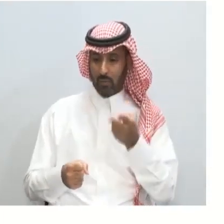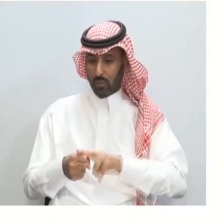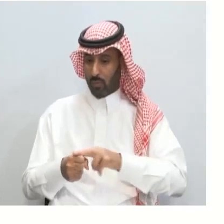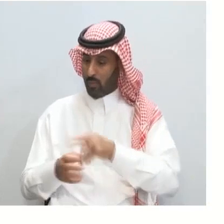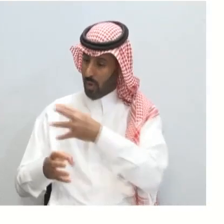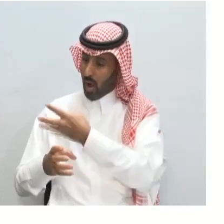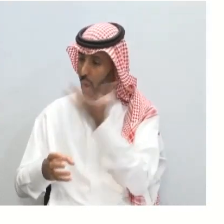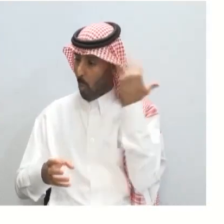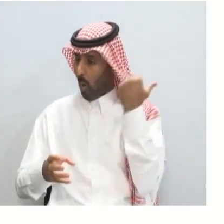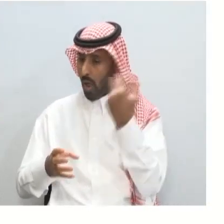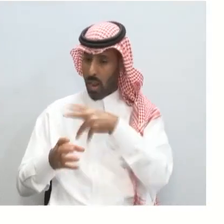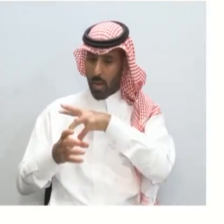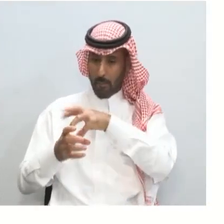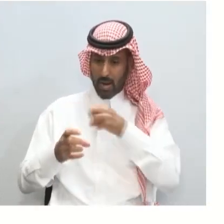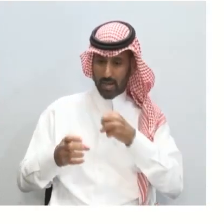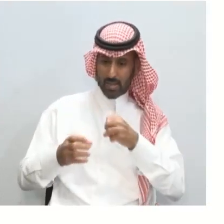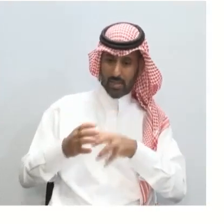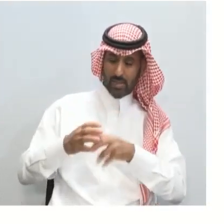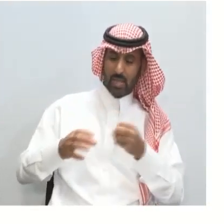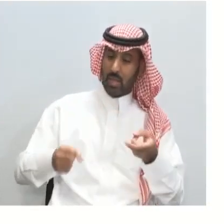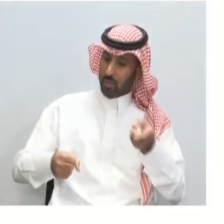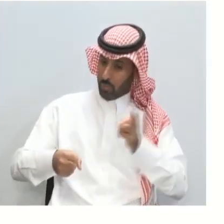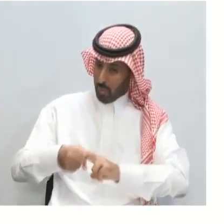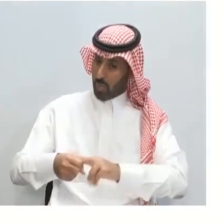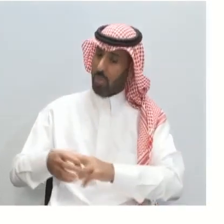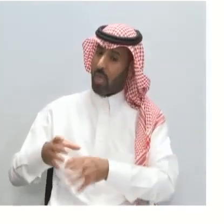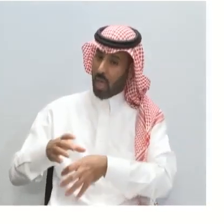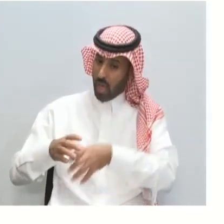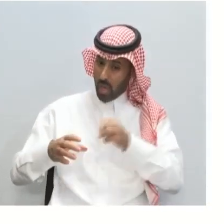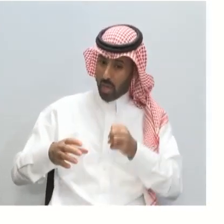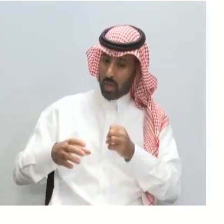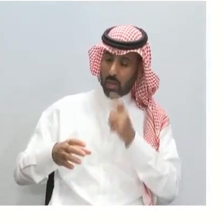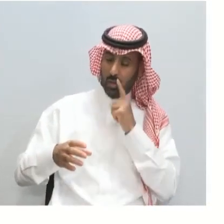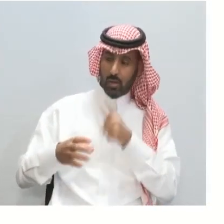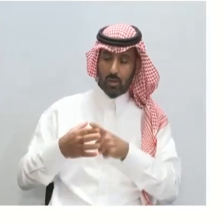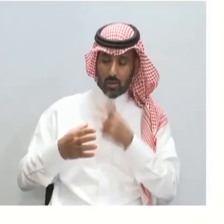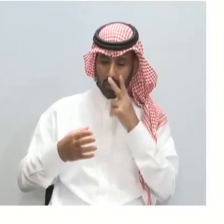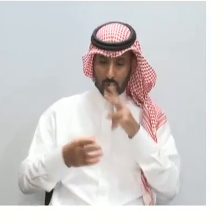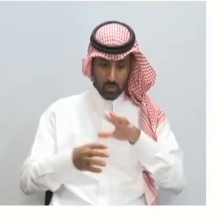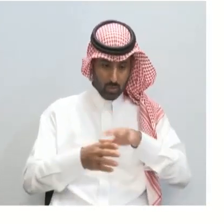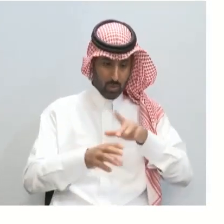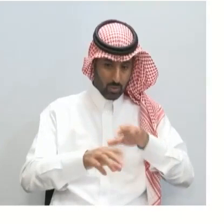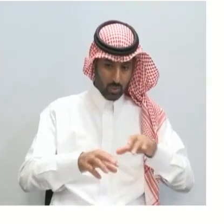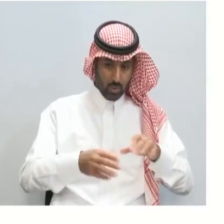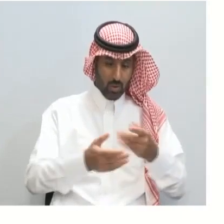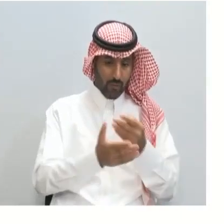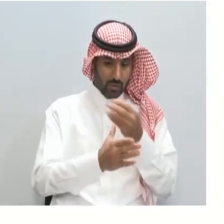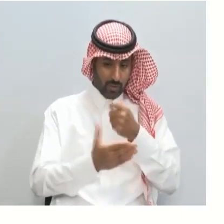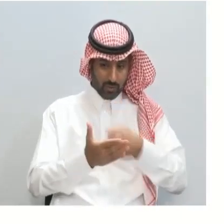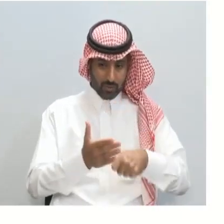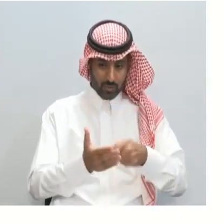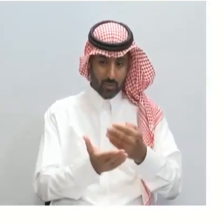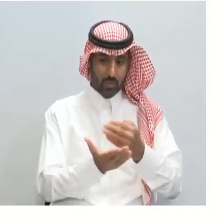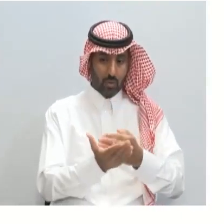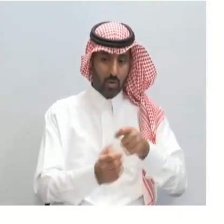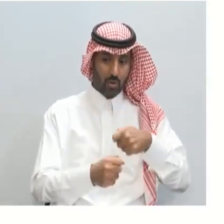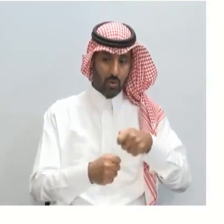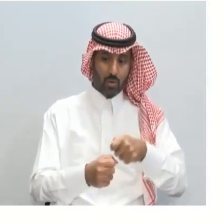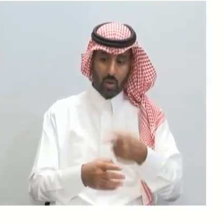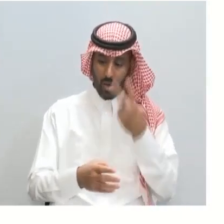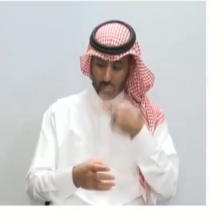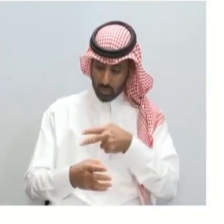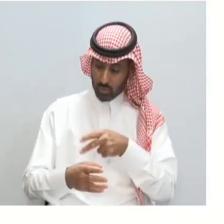twice before, he's likely to steal again. Do you think he might even steal from the cash register? Khalid, I wouldn't put it past